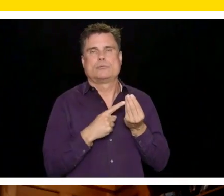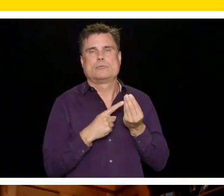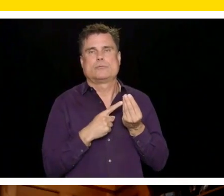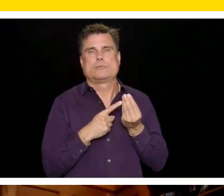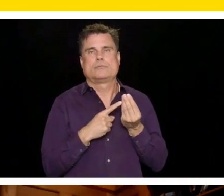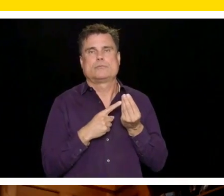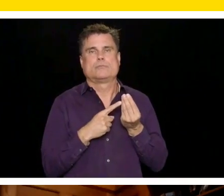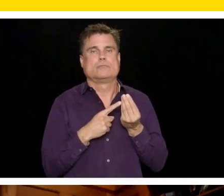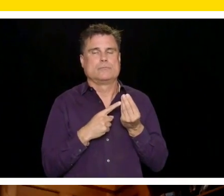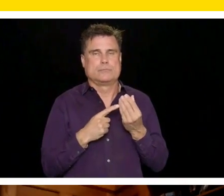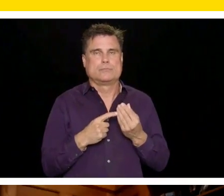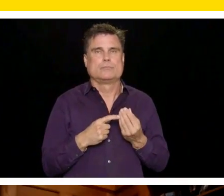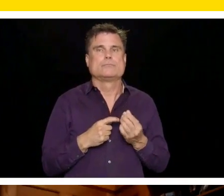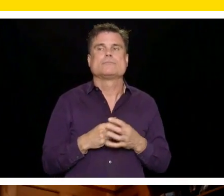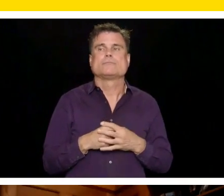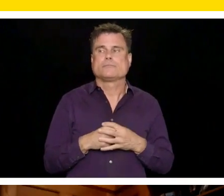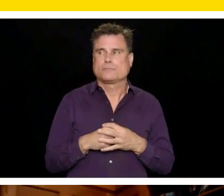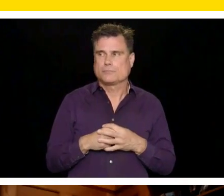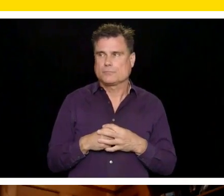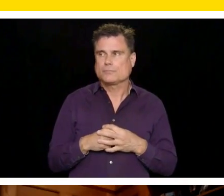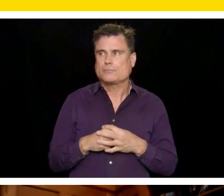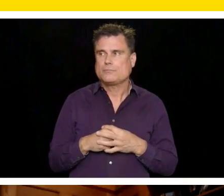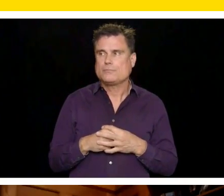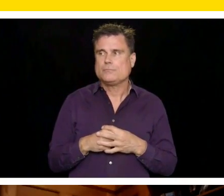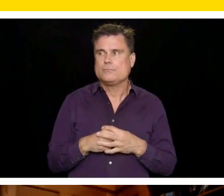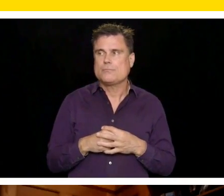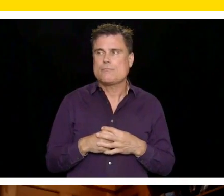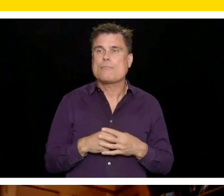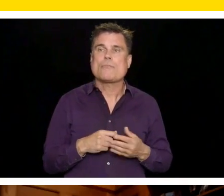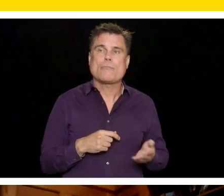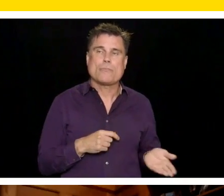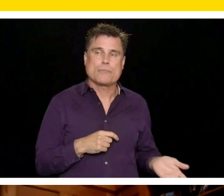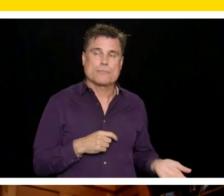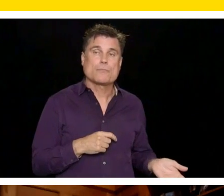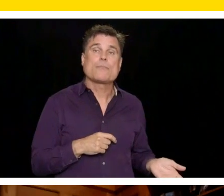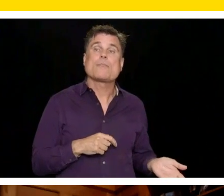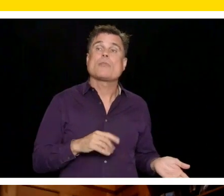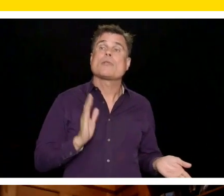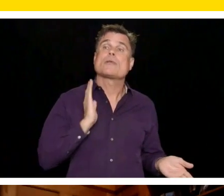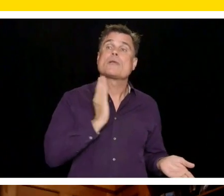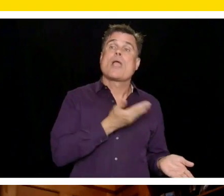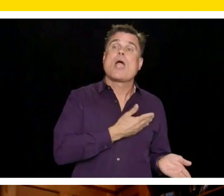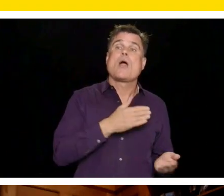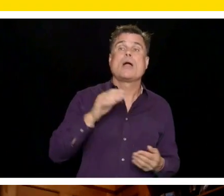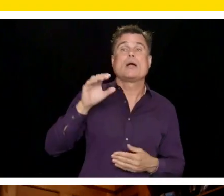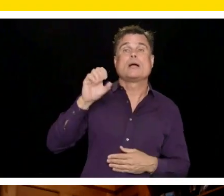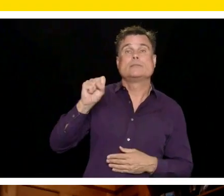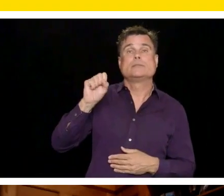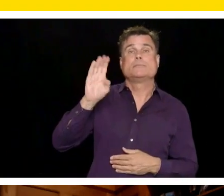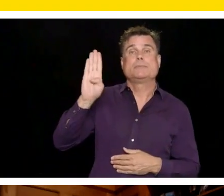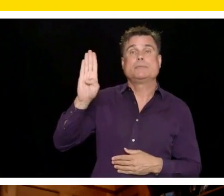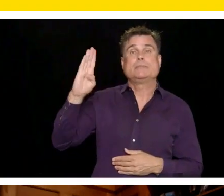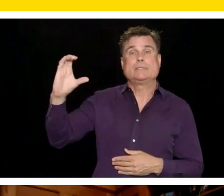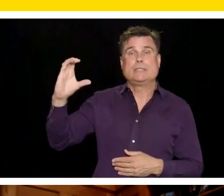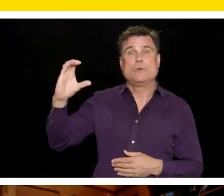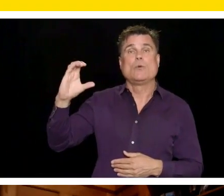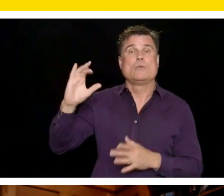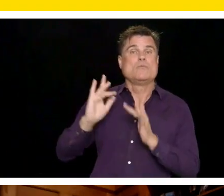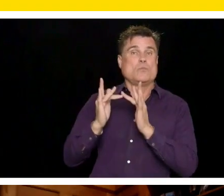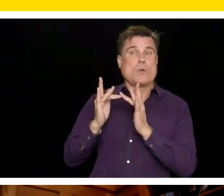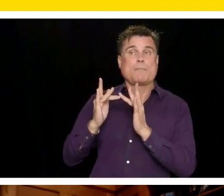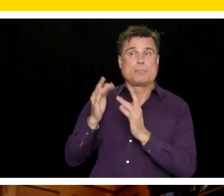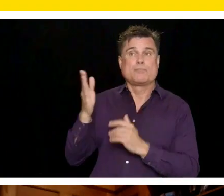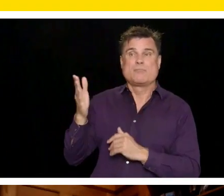are operational that you can access from anywhere in the province and help support them by type of business, by type